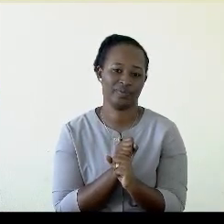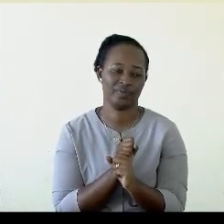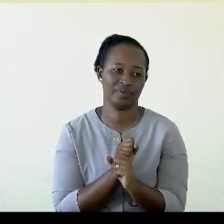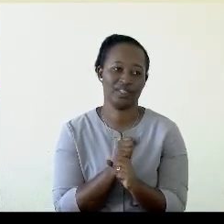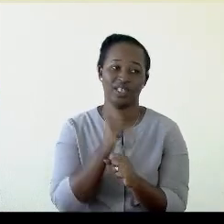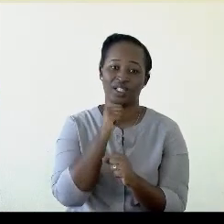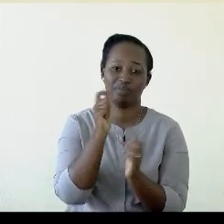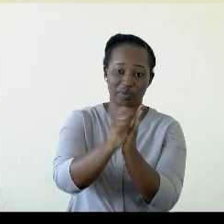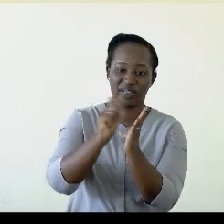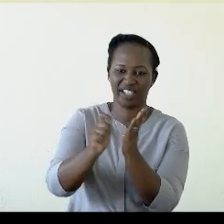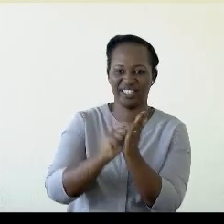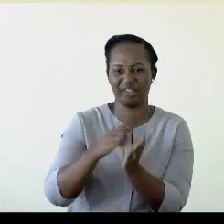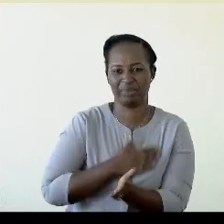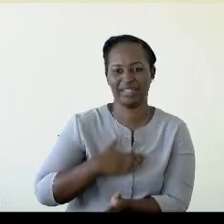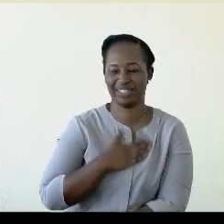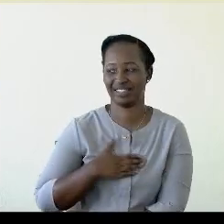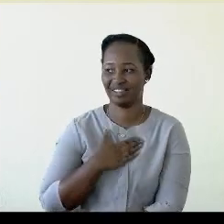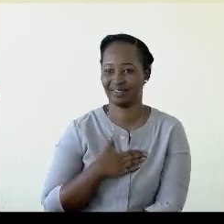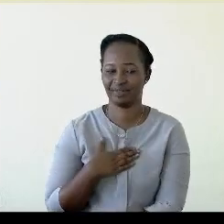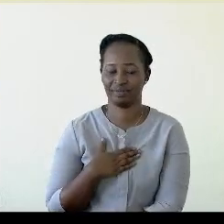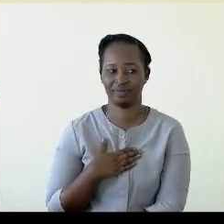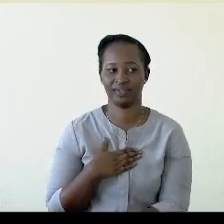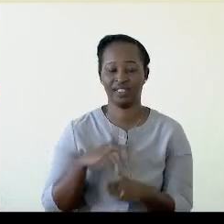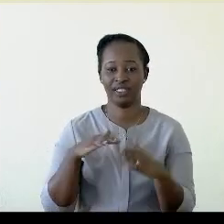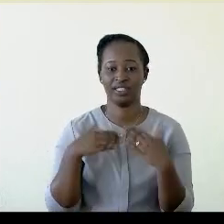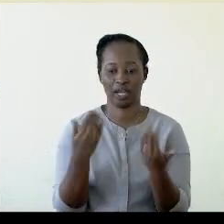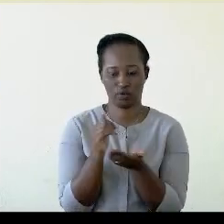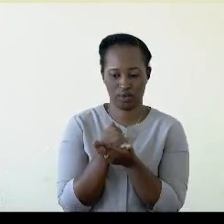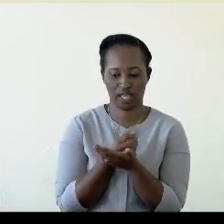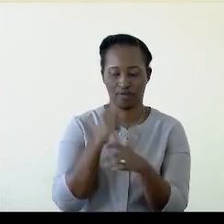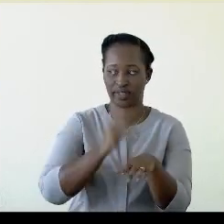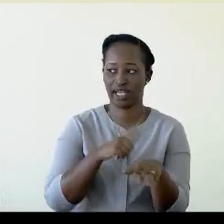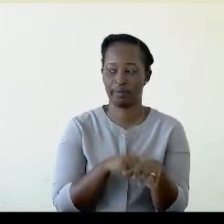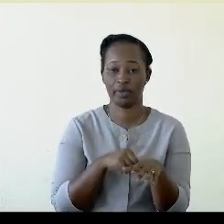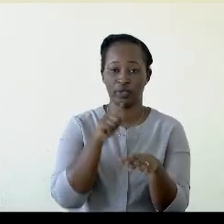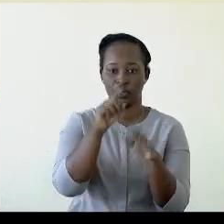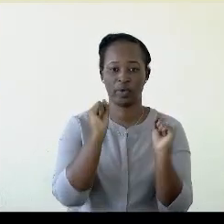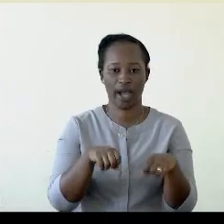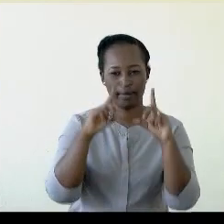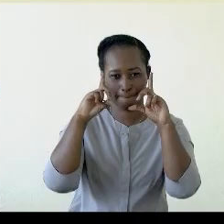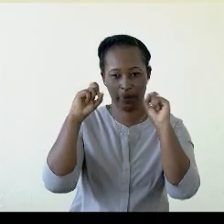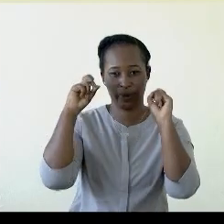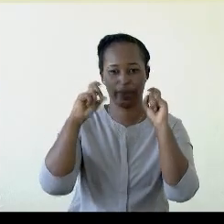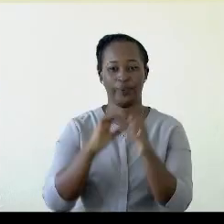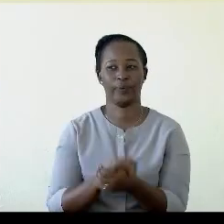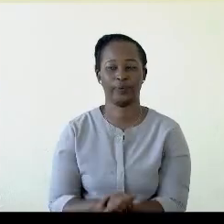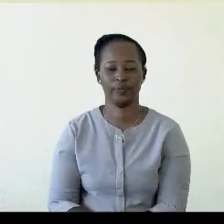Note them down, please. Or to save time, you can take a picture.